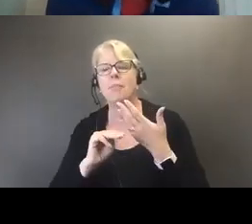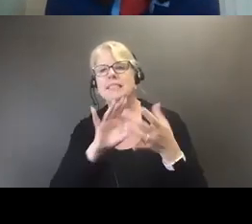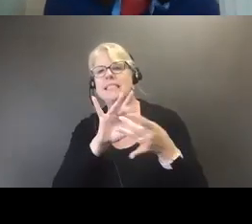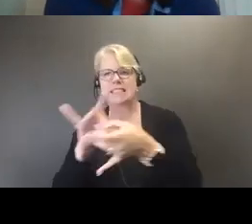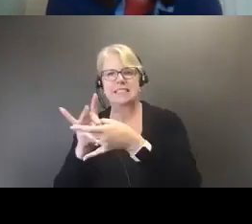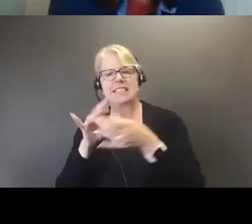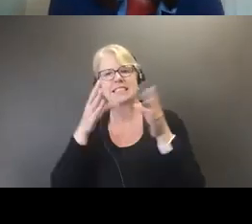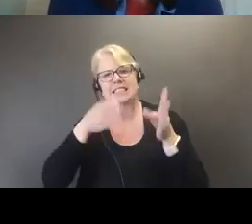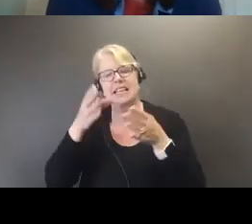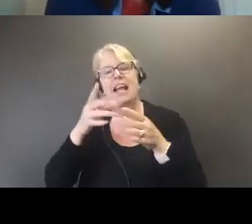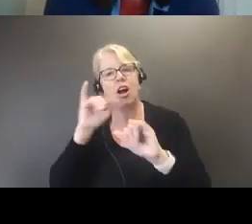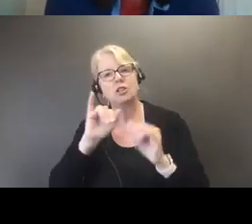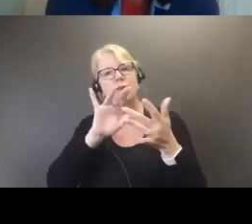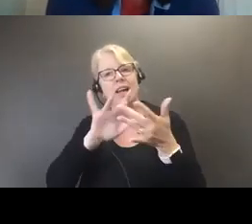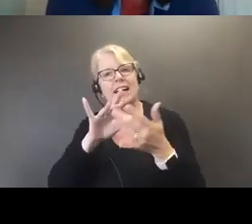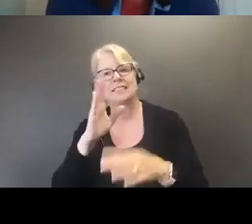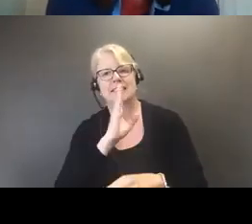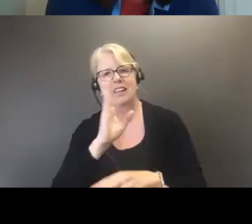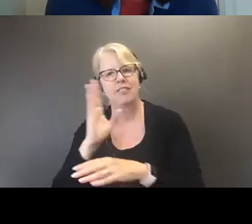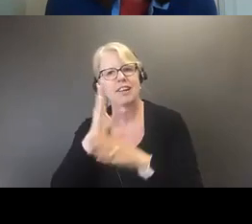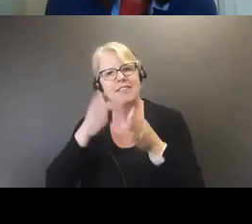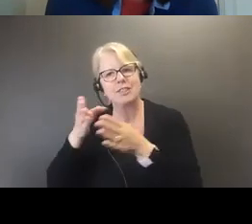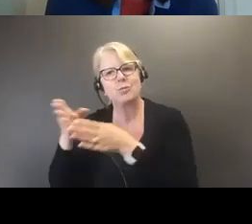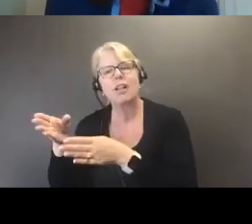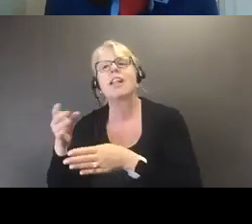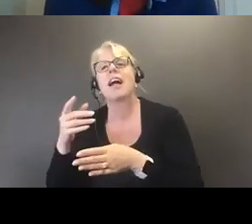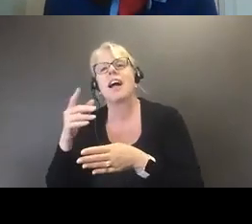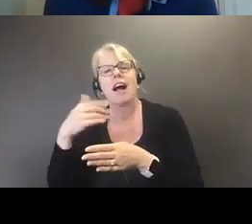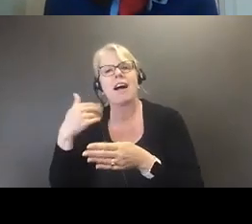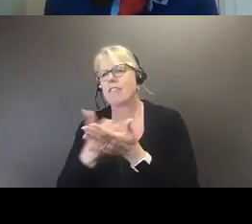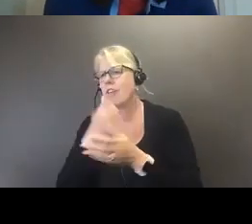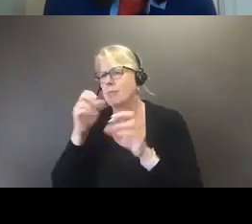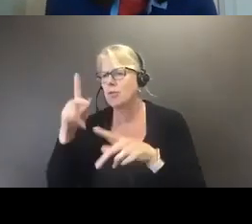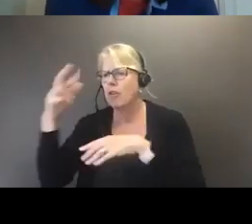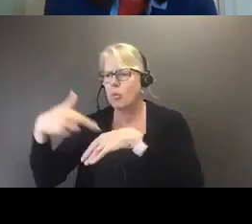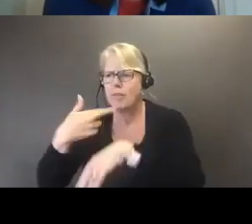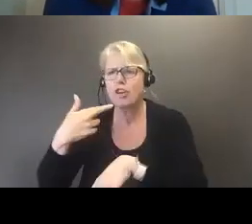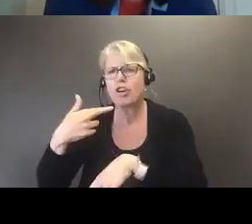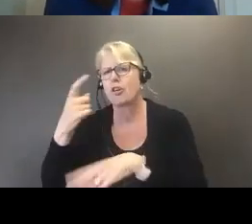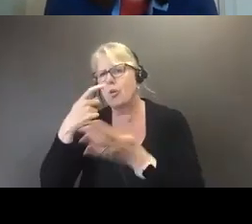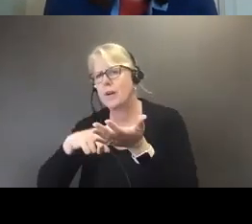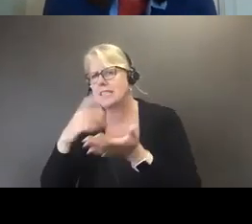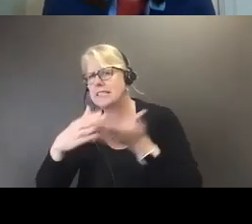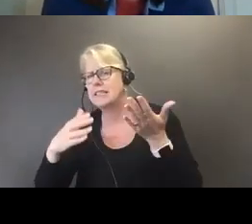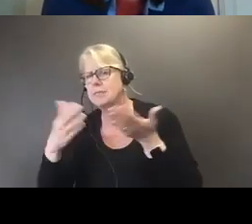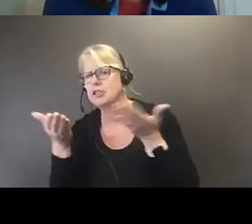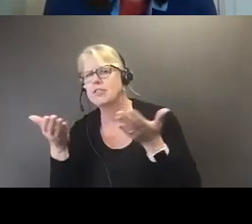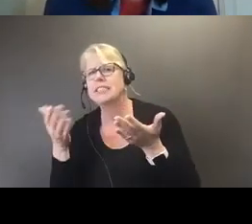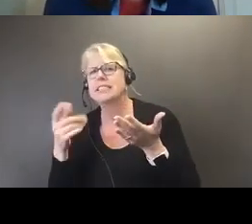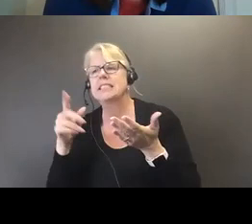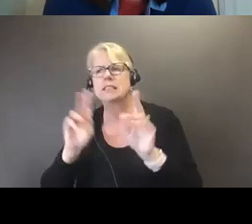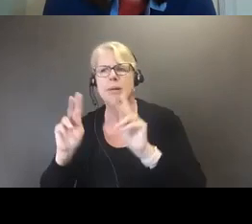these participants as well. So there's always the opportunity for referral if you notice that there's some services, or if people reach out